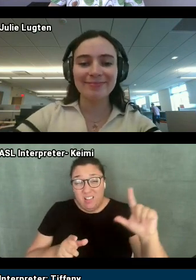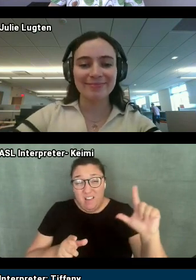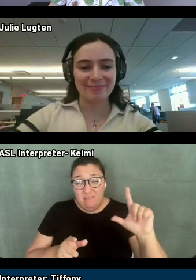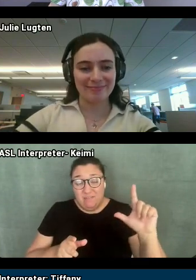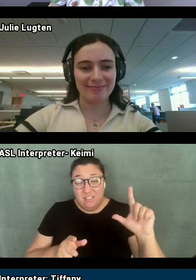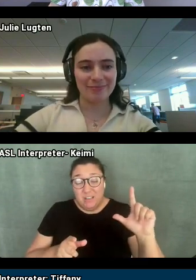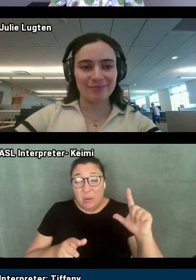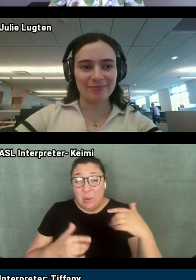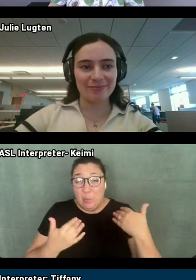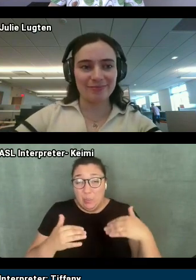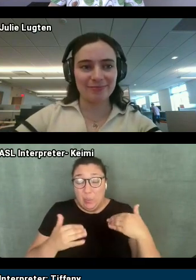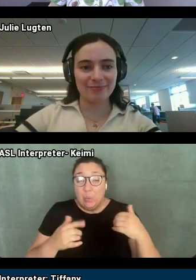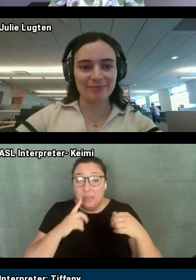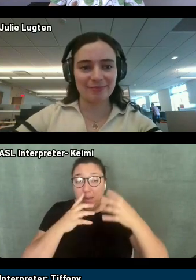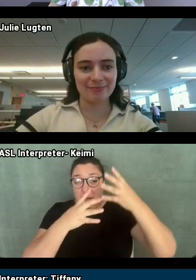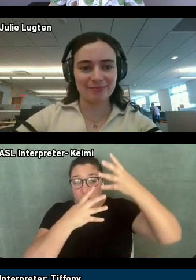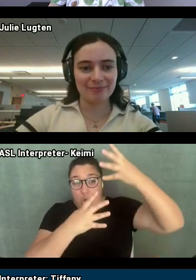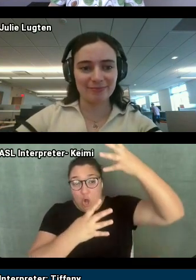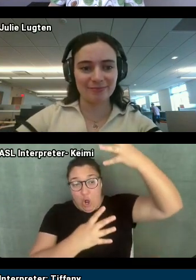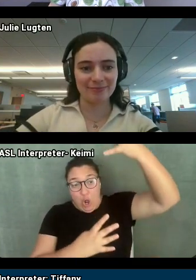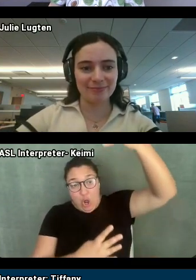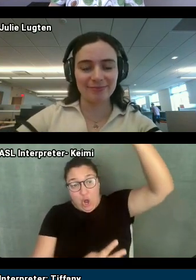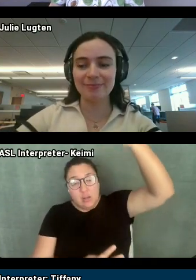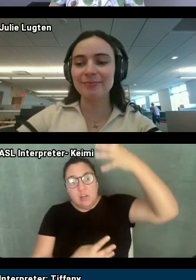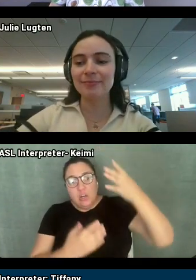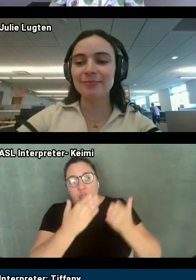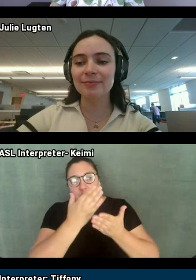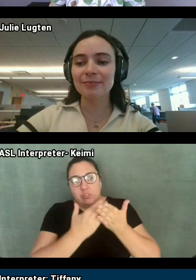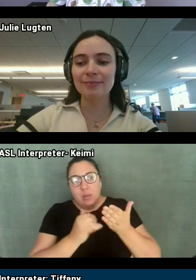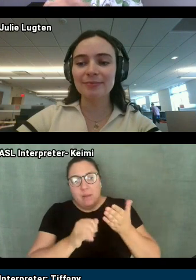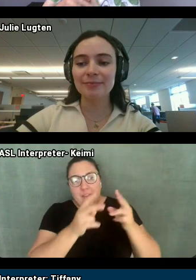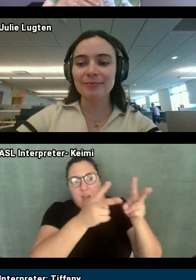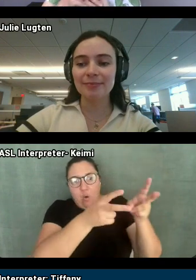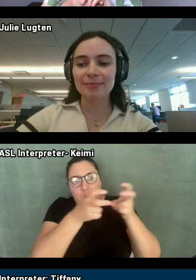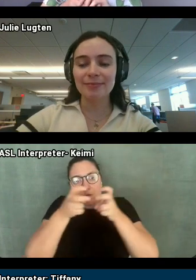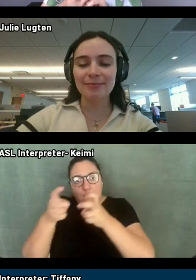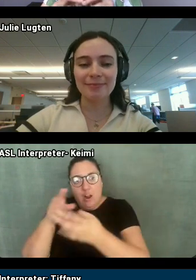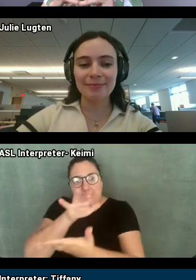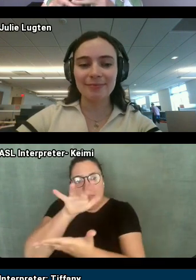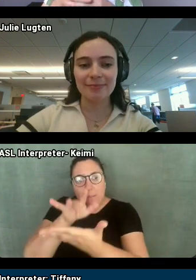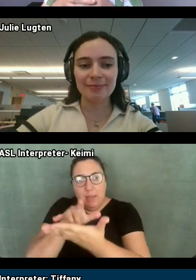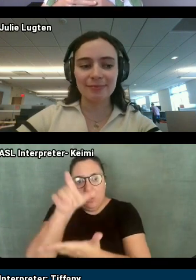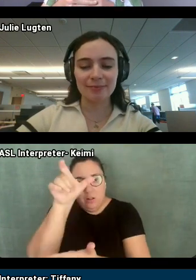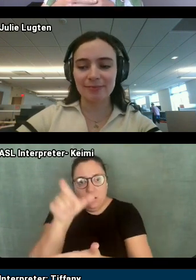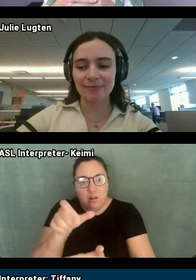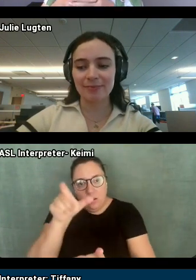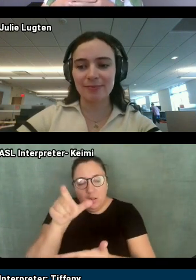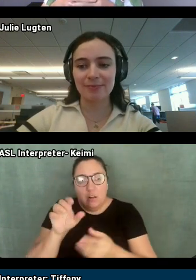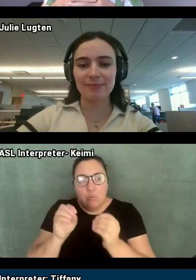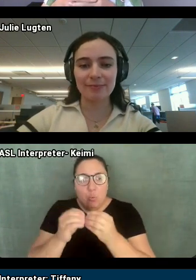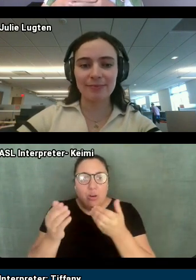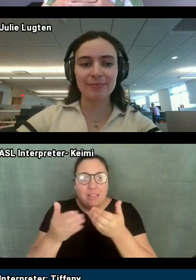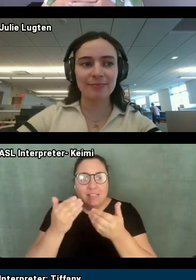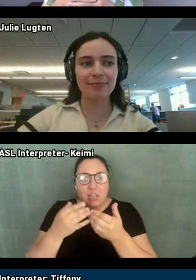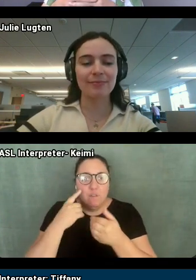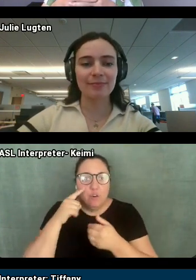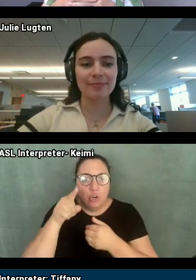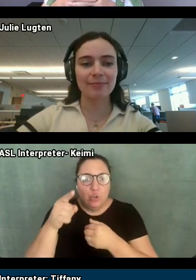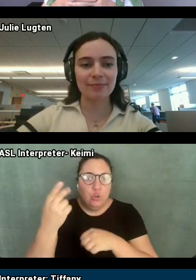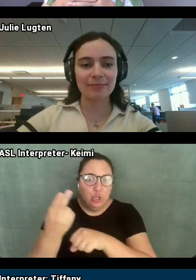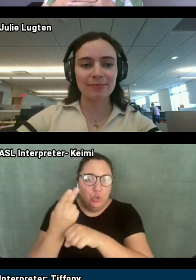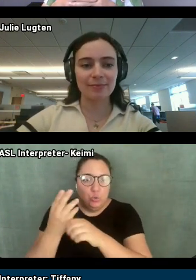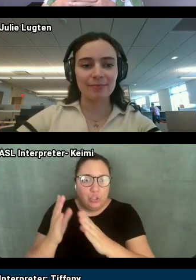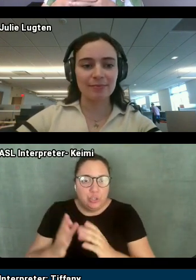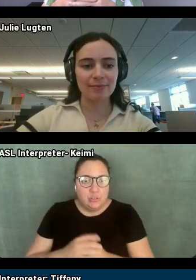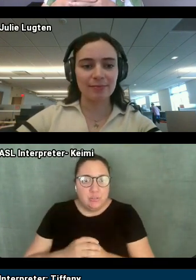very, very long. So you can move some of that over to the middle column real estate here to make things a little bit easier for your users using